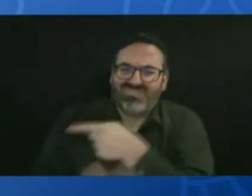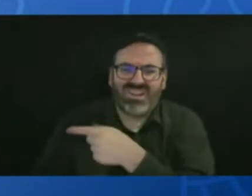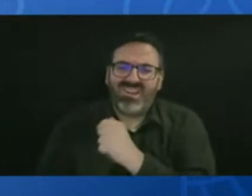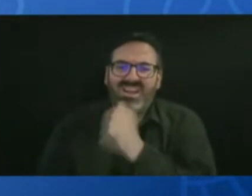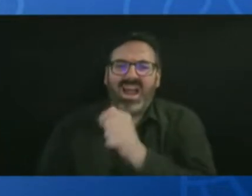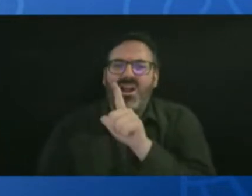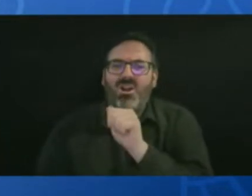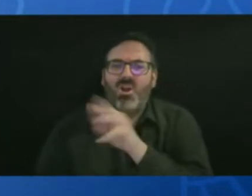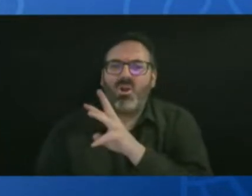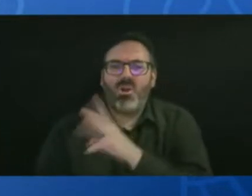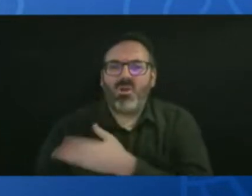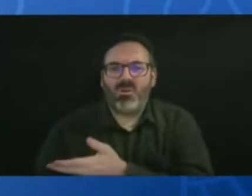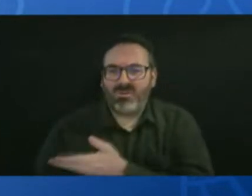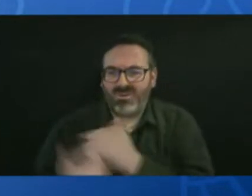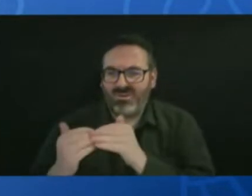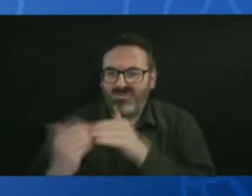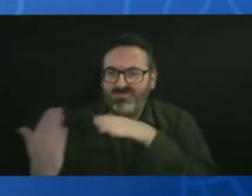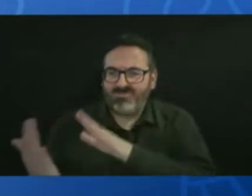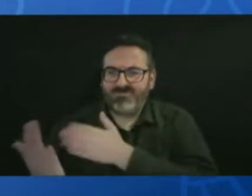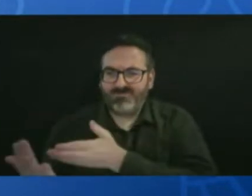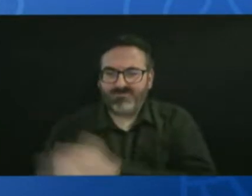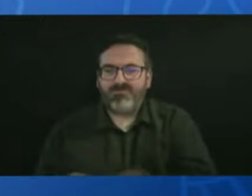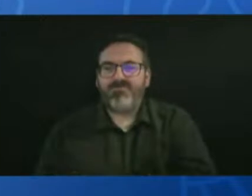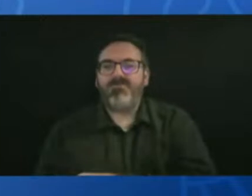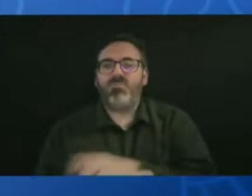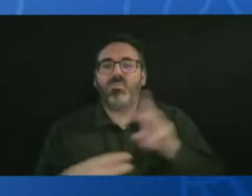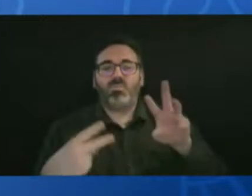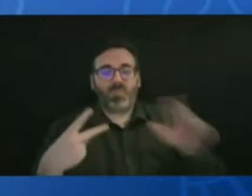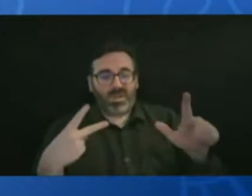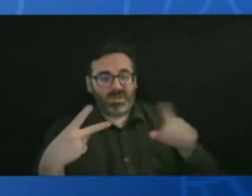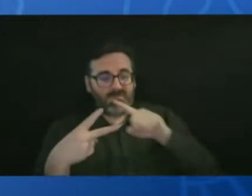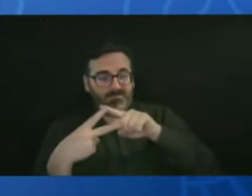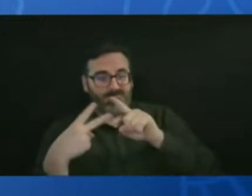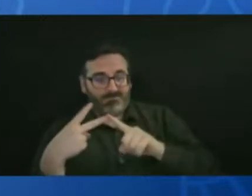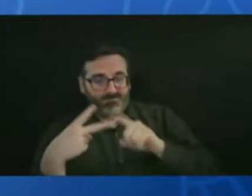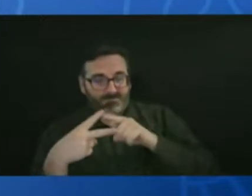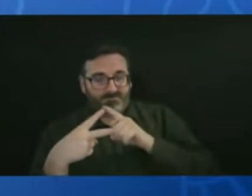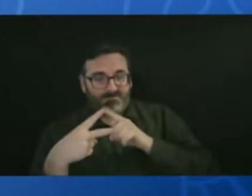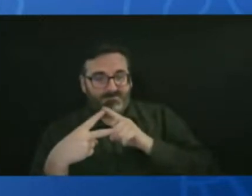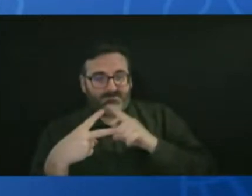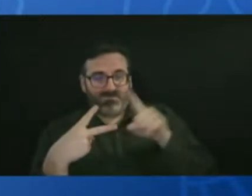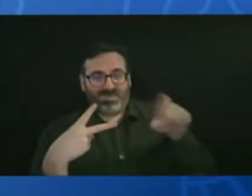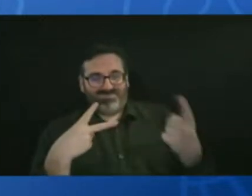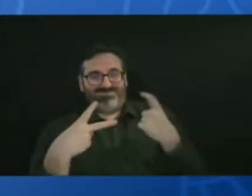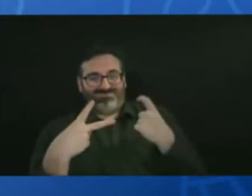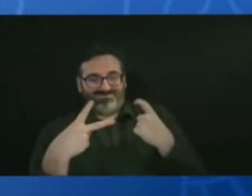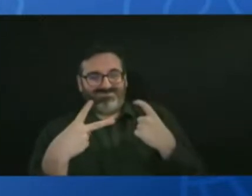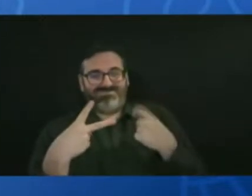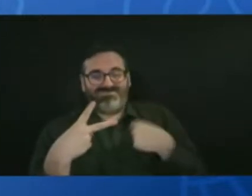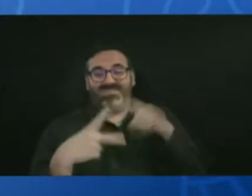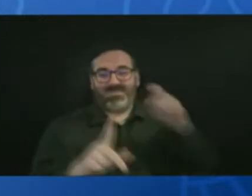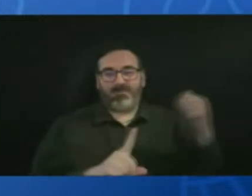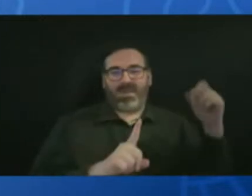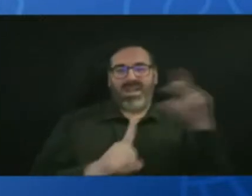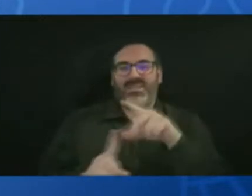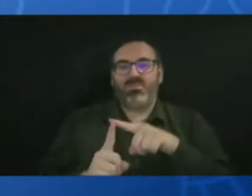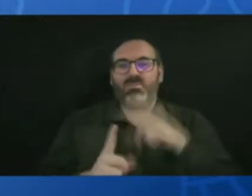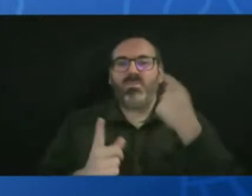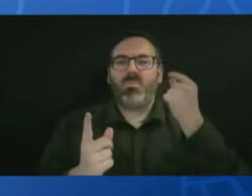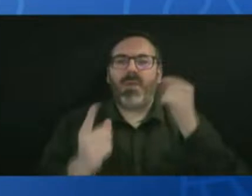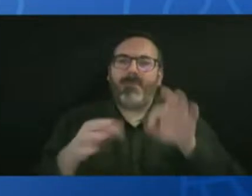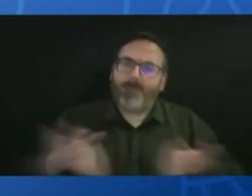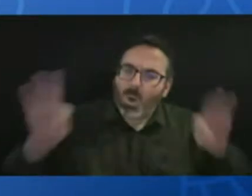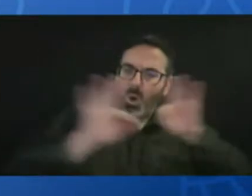questions that we deal with a lot, I think that we go back to what's most important in the nature of how we handle other countries,